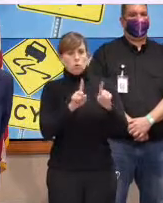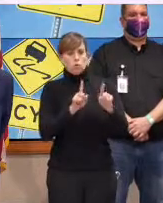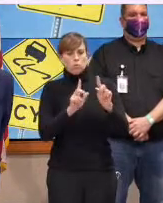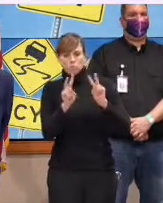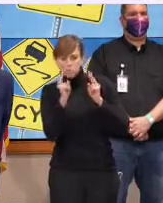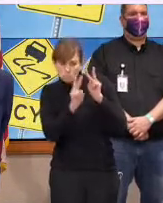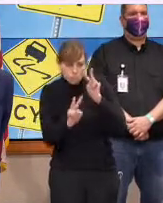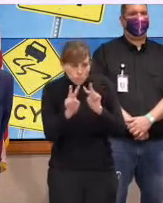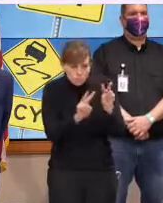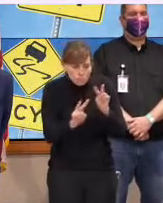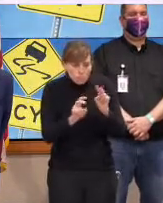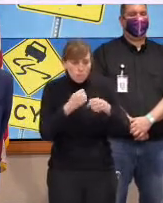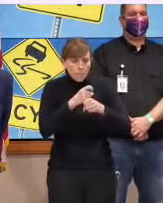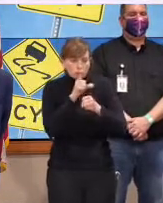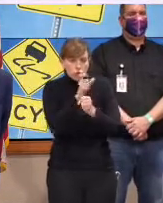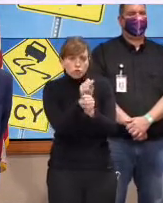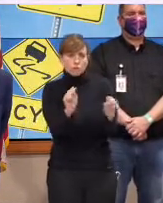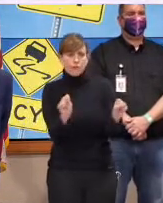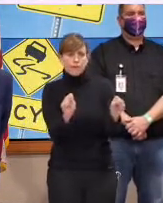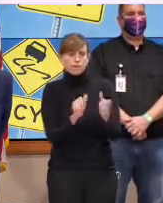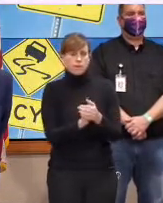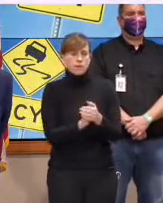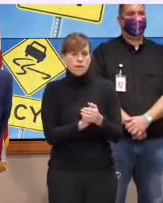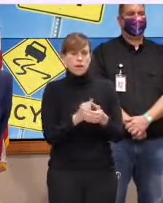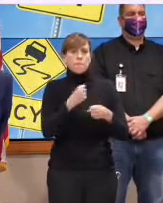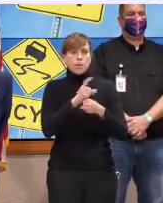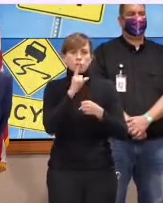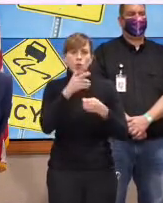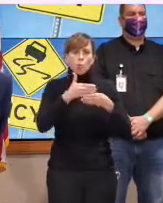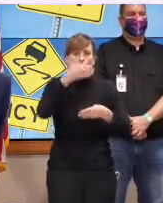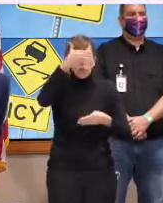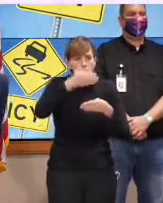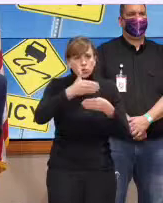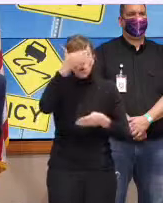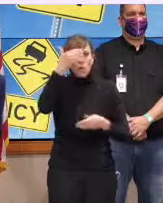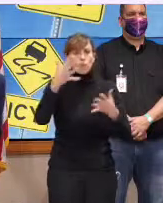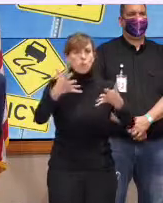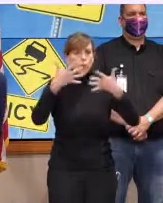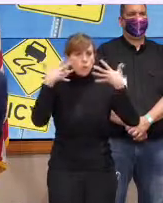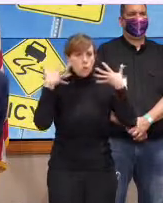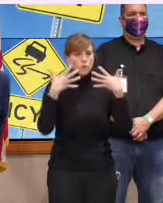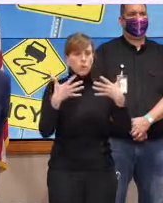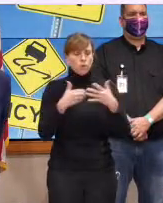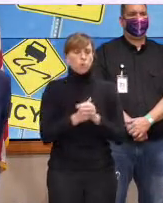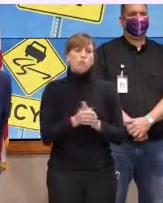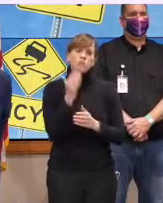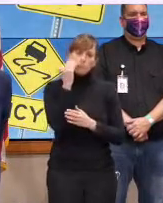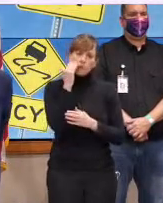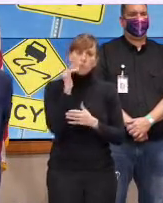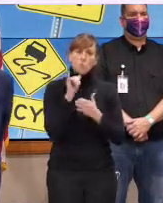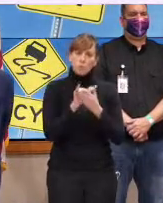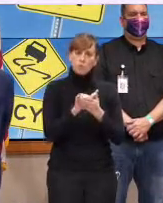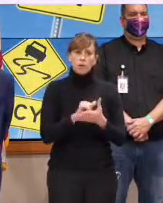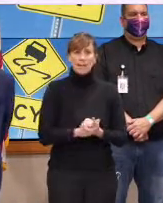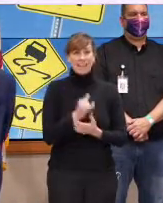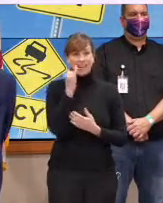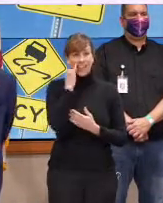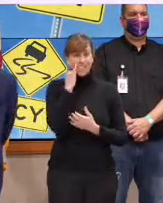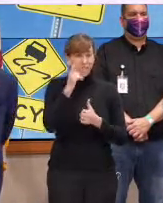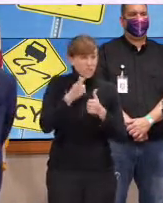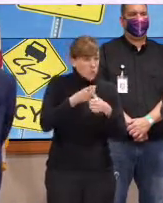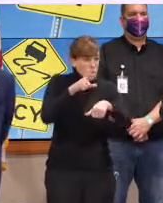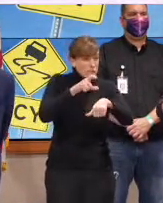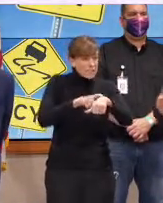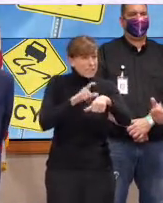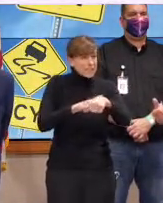some circulation, but it's critically important that we are aware of those issues. If you're going to use your chimneys for the first time,